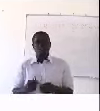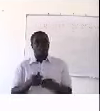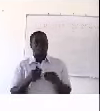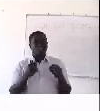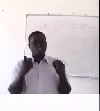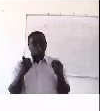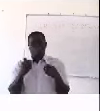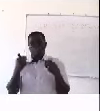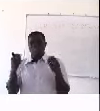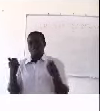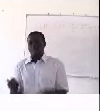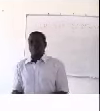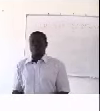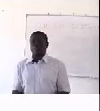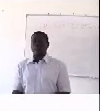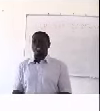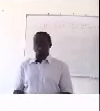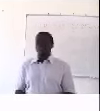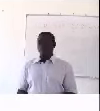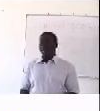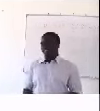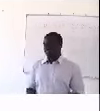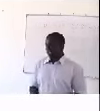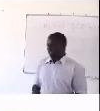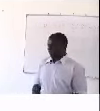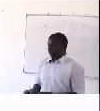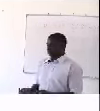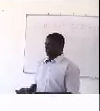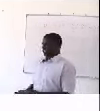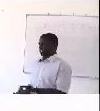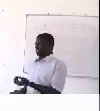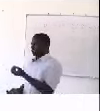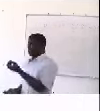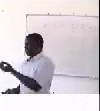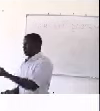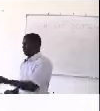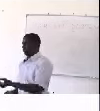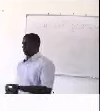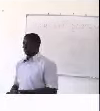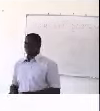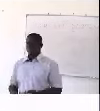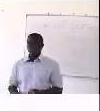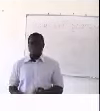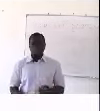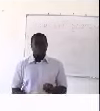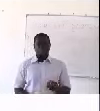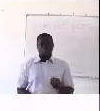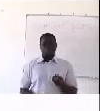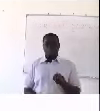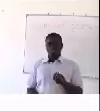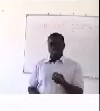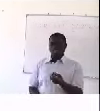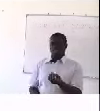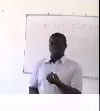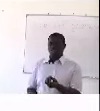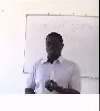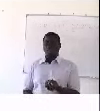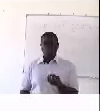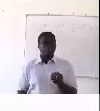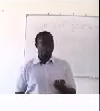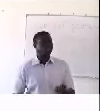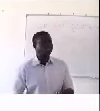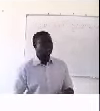this, they cannot even smell properly. Sometimes they have to bring something central. Can you please smell this for me? I lose my sense